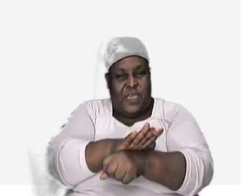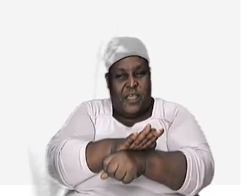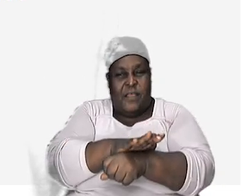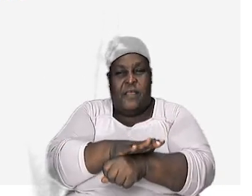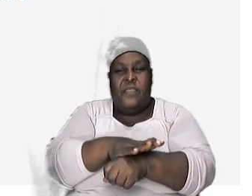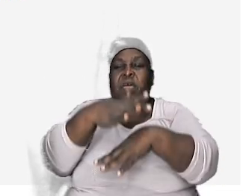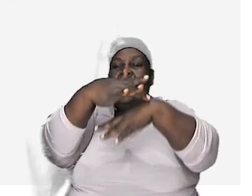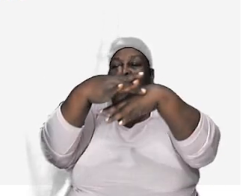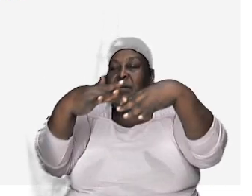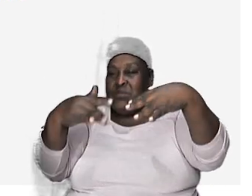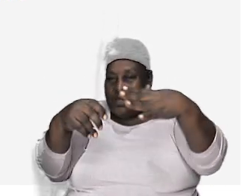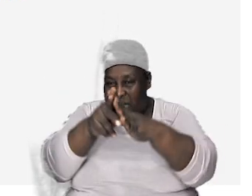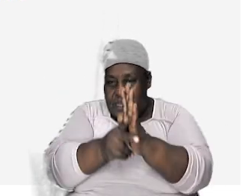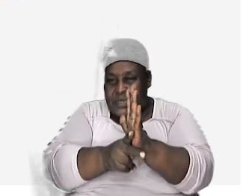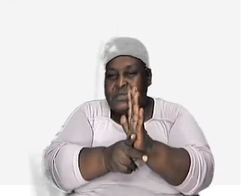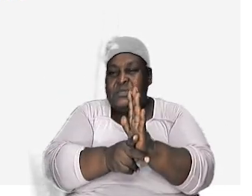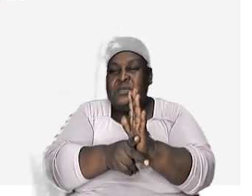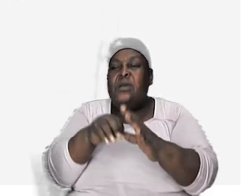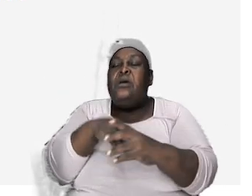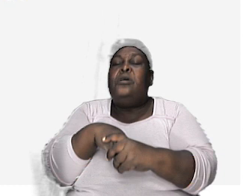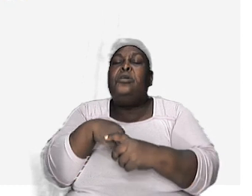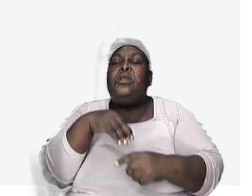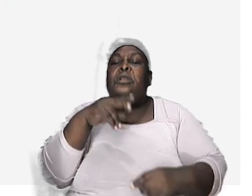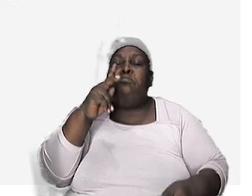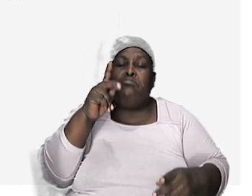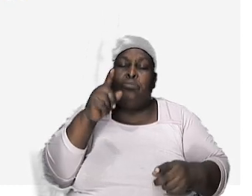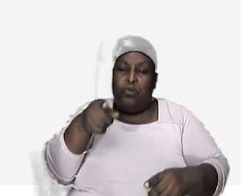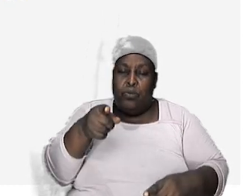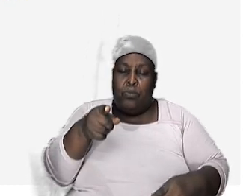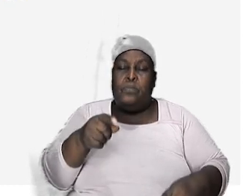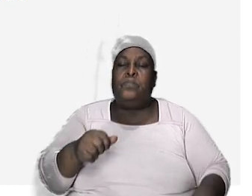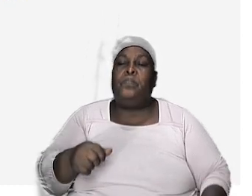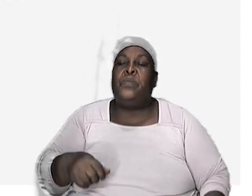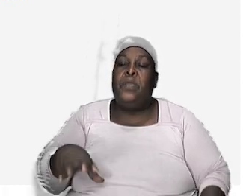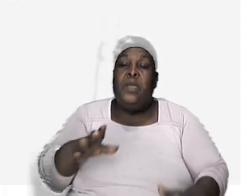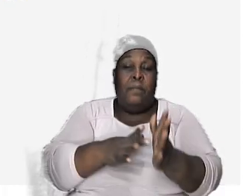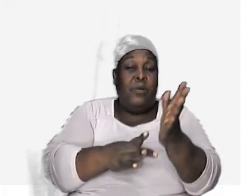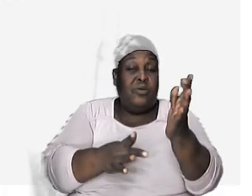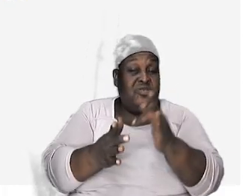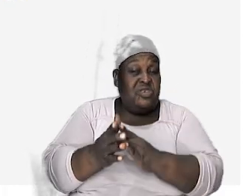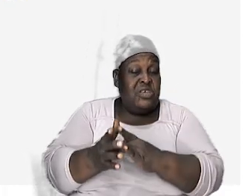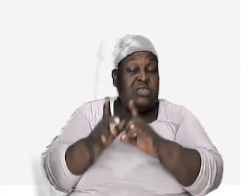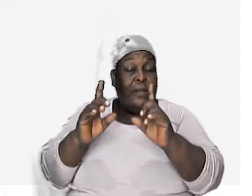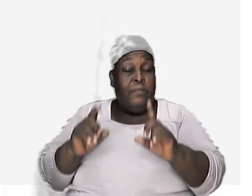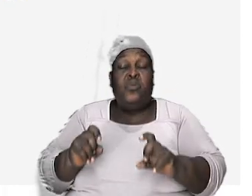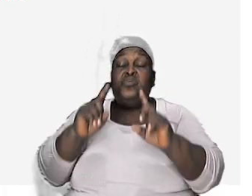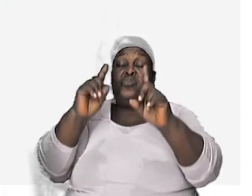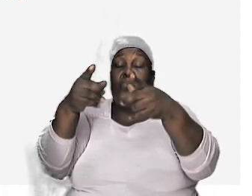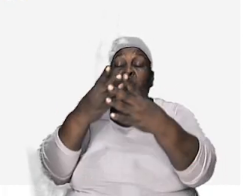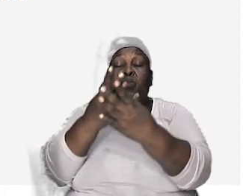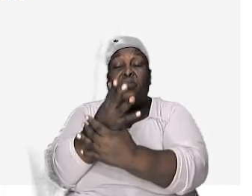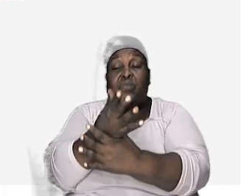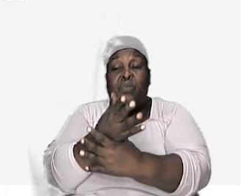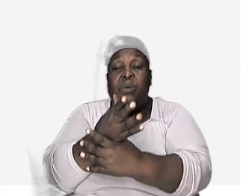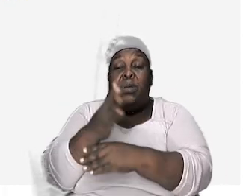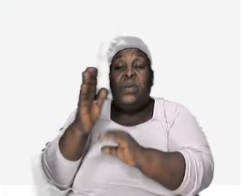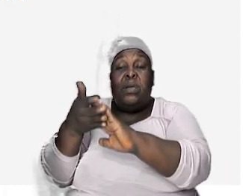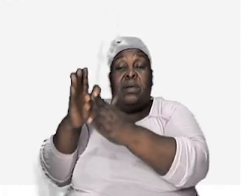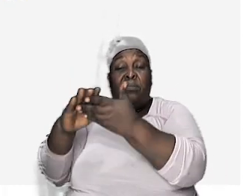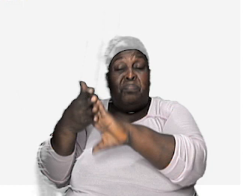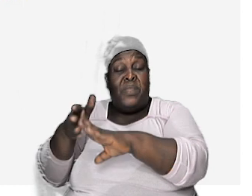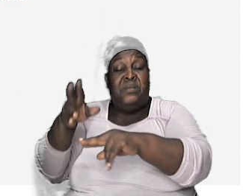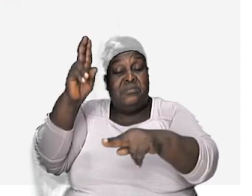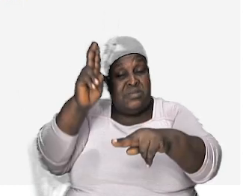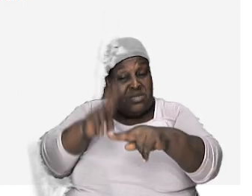that gap in her. But Jesus, my God, must needs go through Samaria. And he sat on the